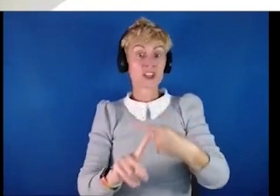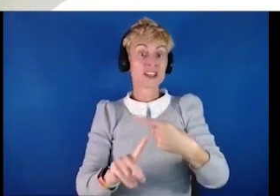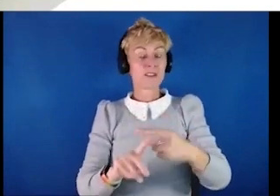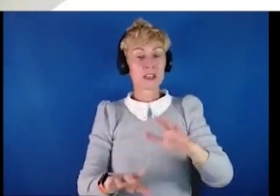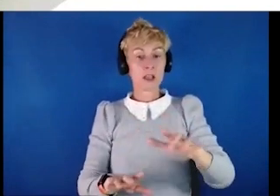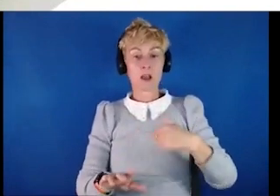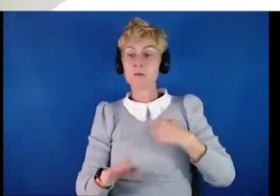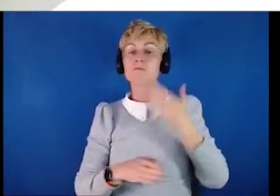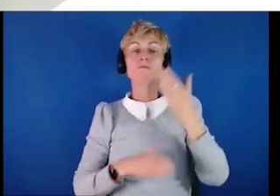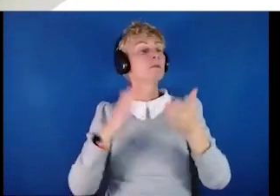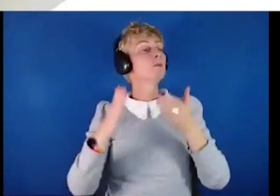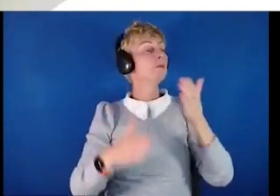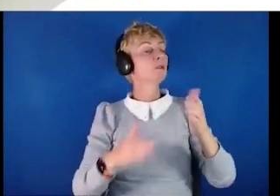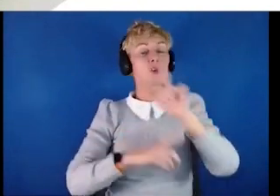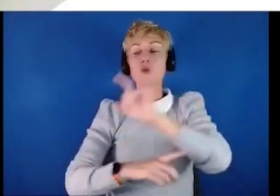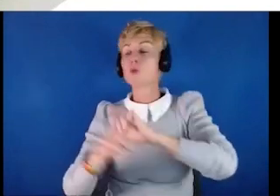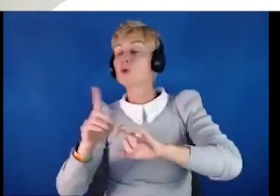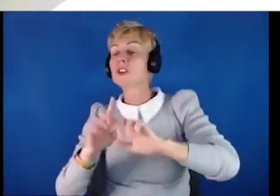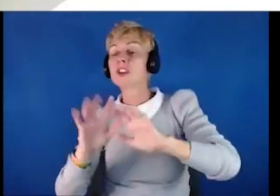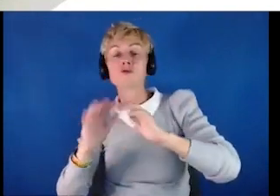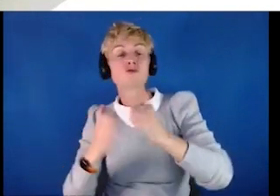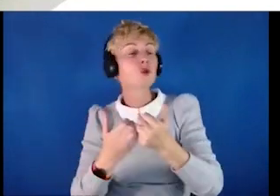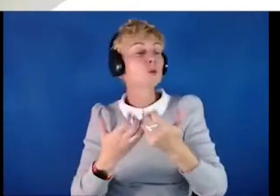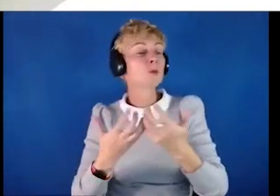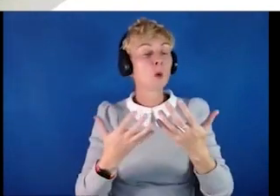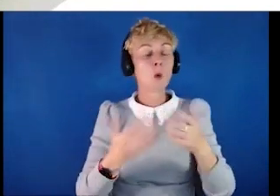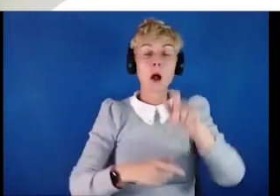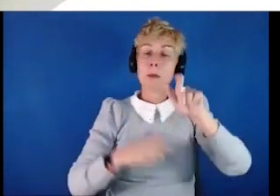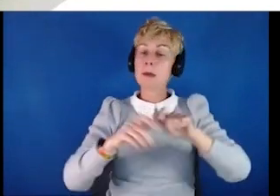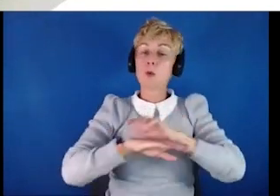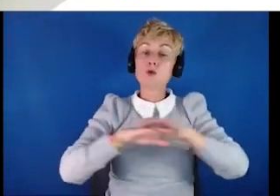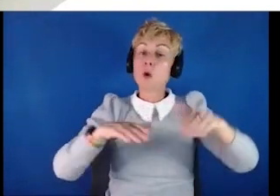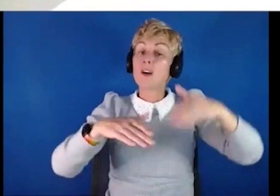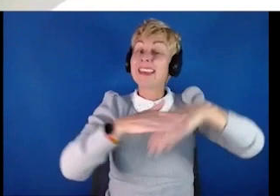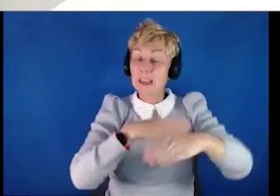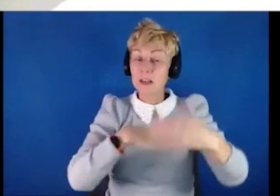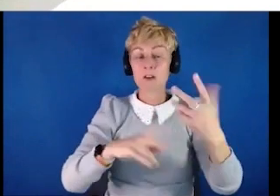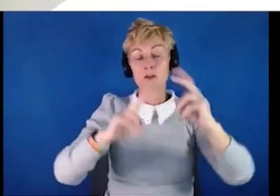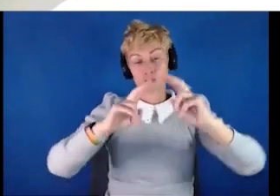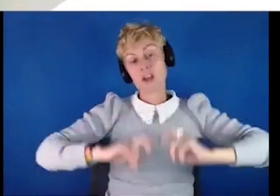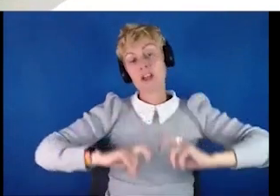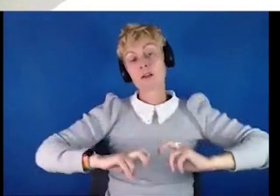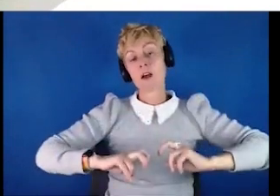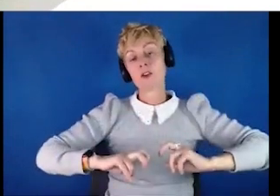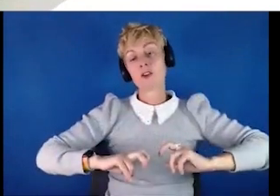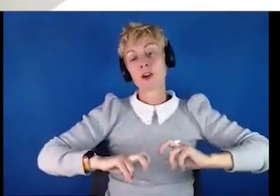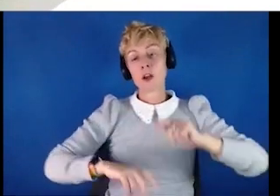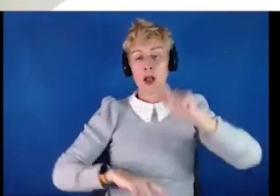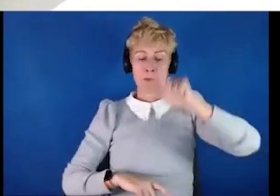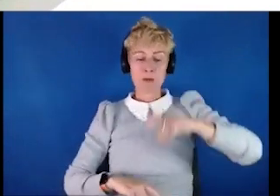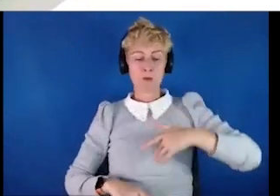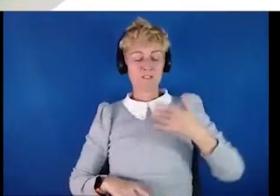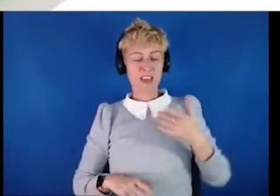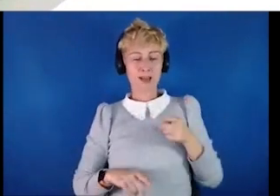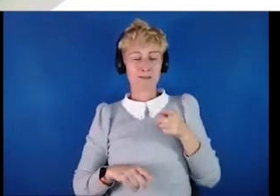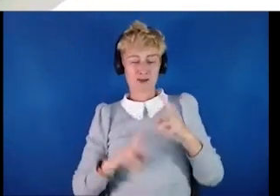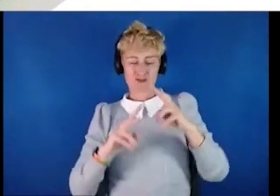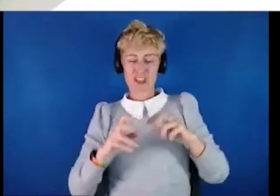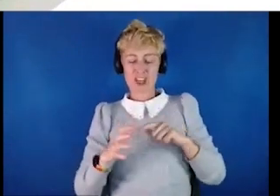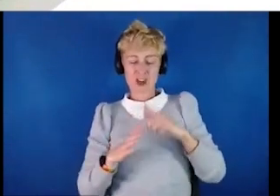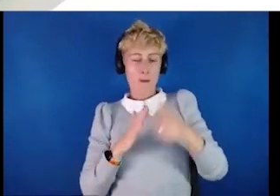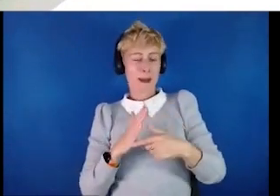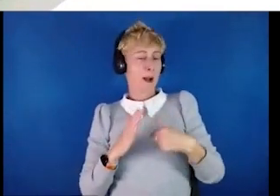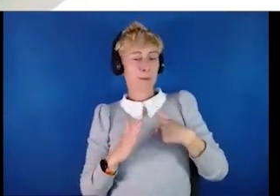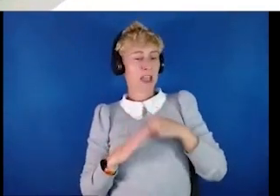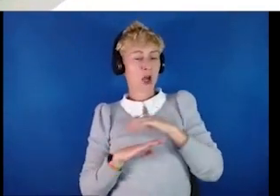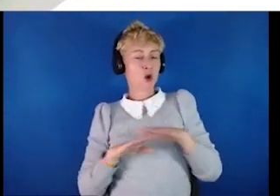groups, people outside of research, or people who feel that research is done about them rather than with them. I